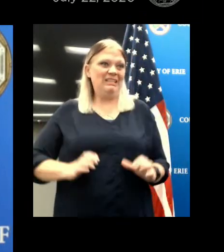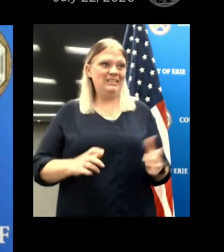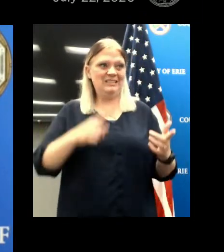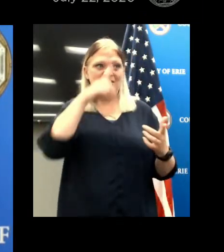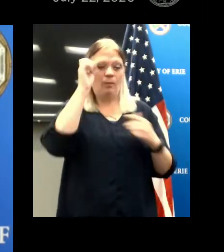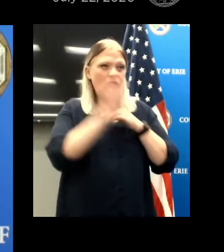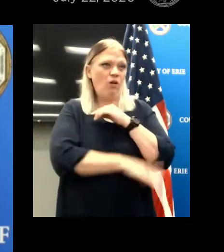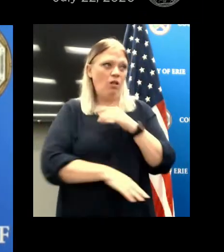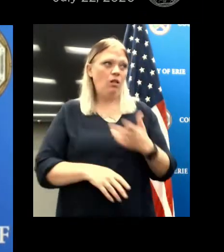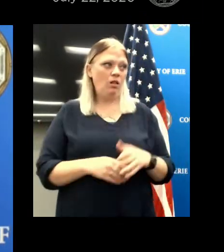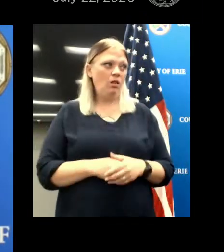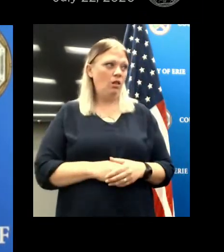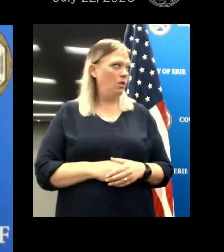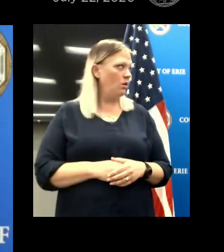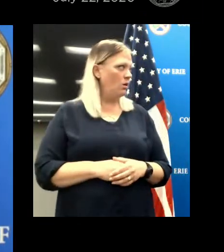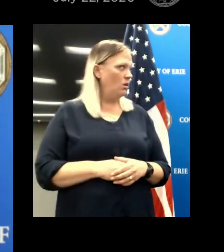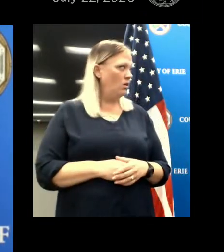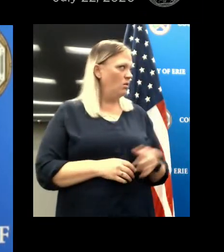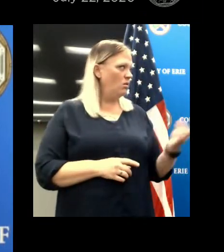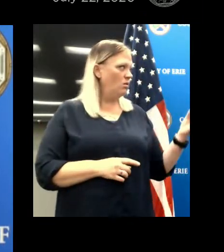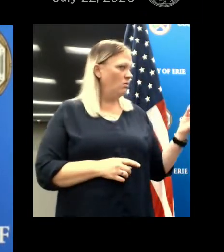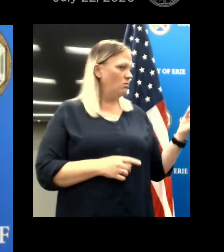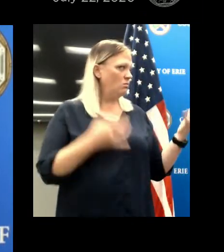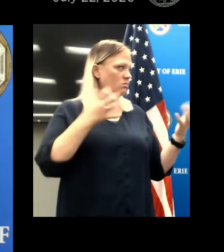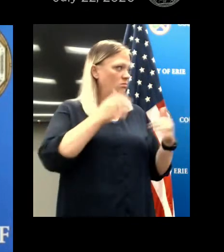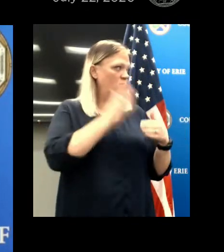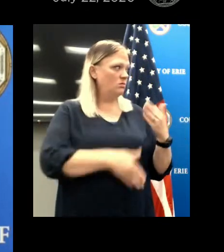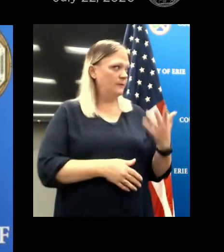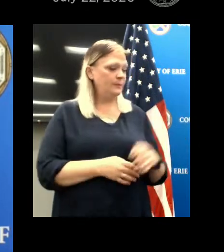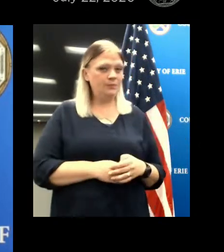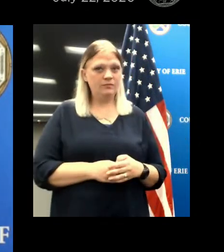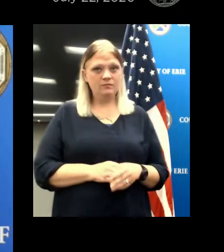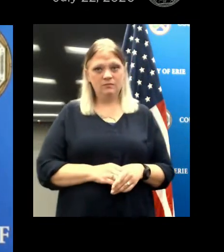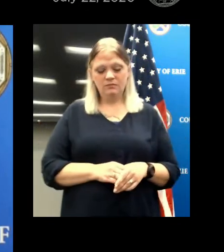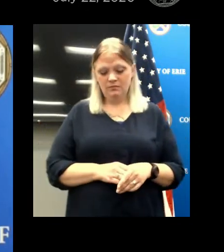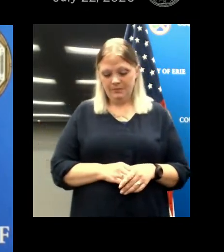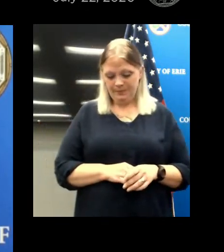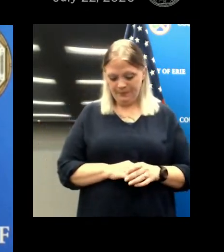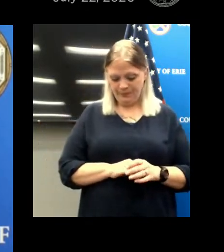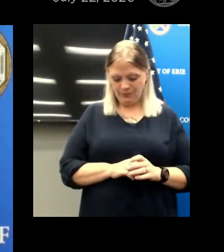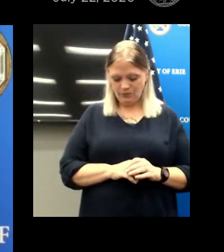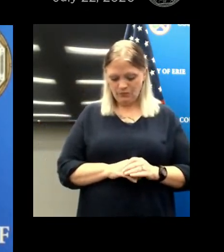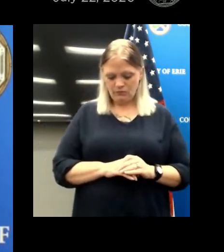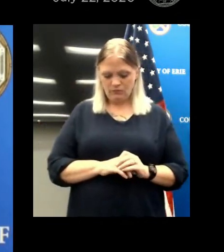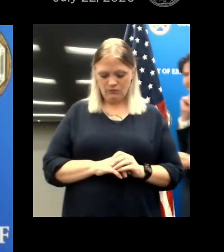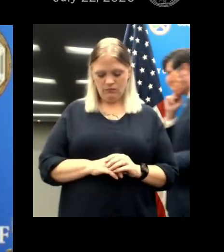or the fall. You want to finish on the CDC? Sure.